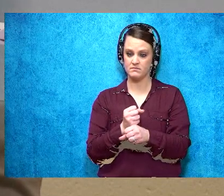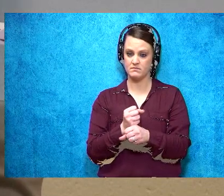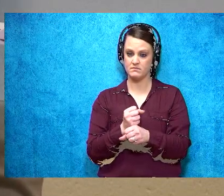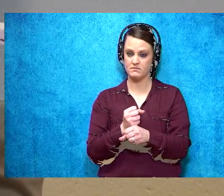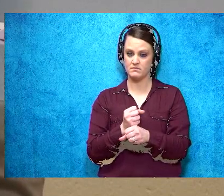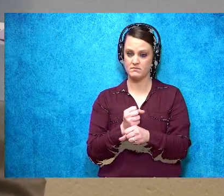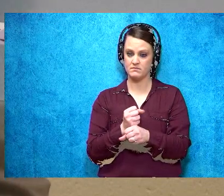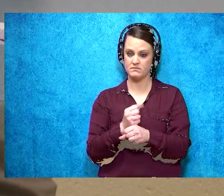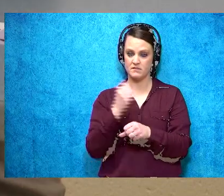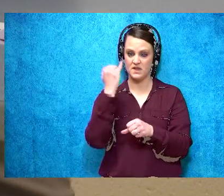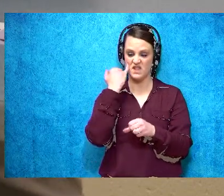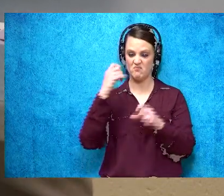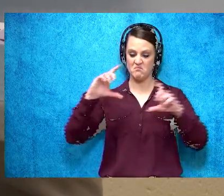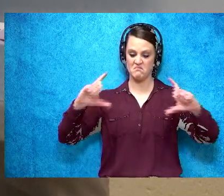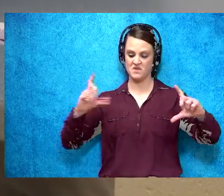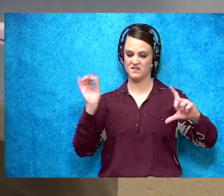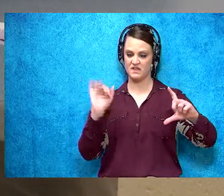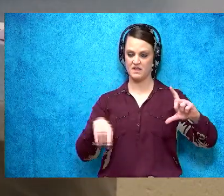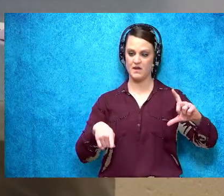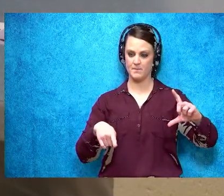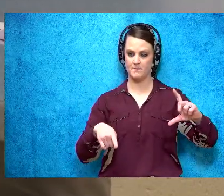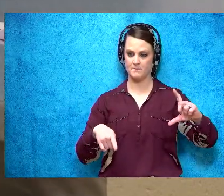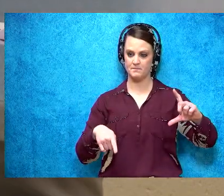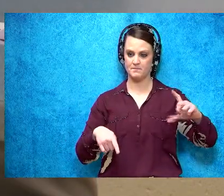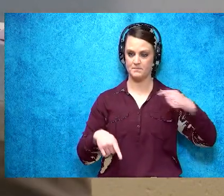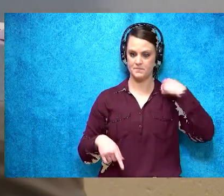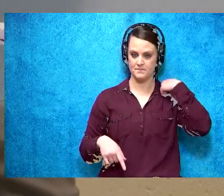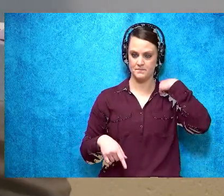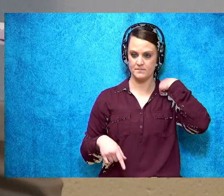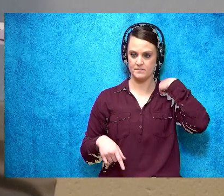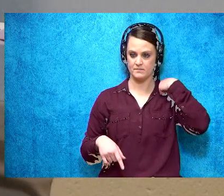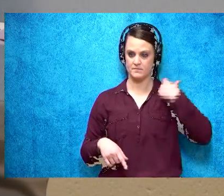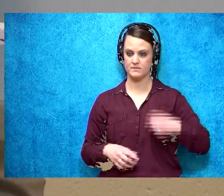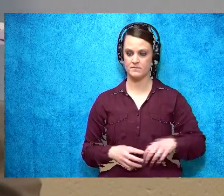if my parentheses are like this.